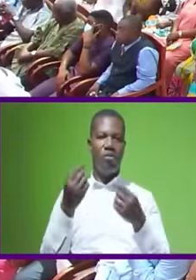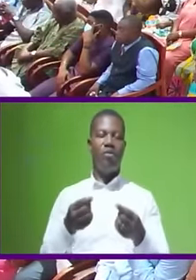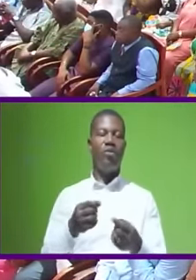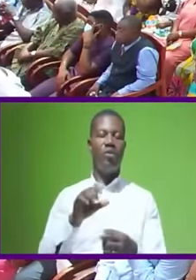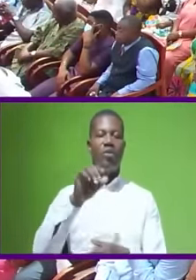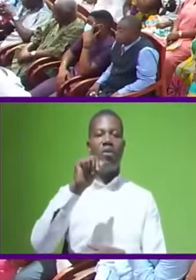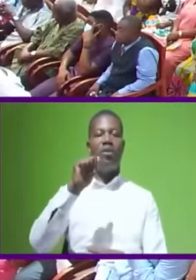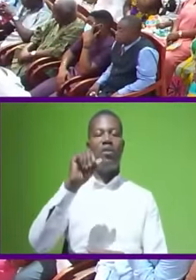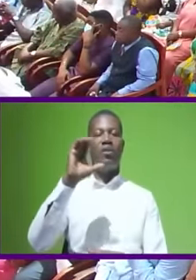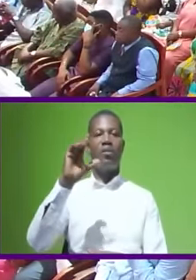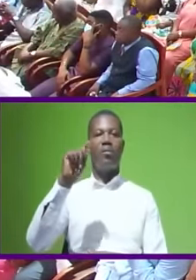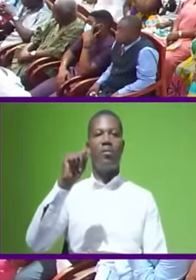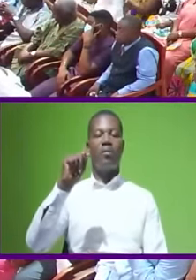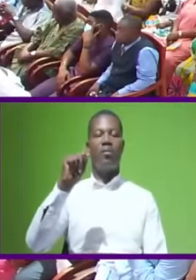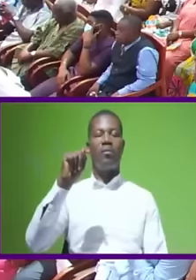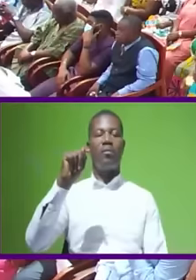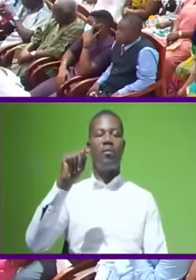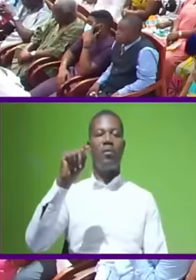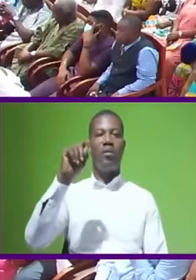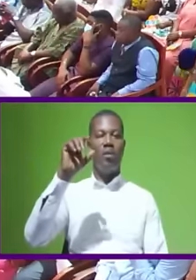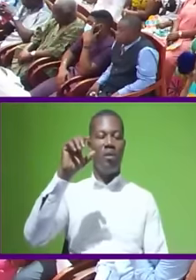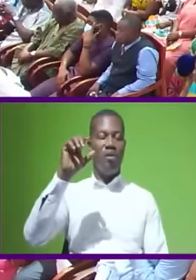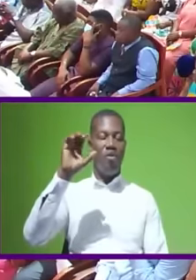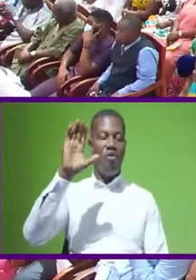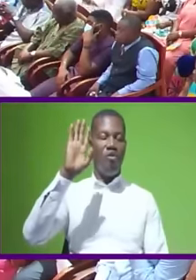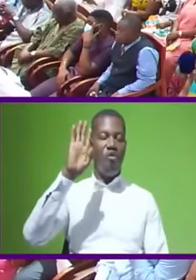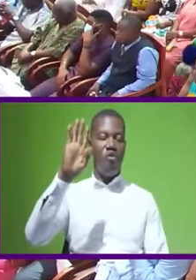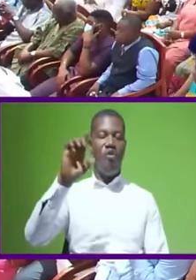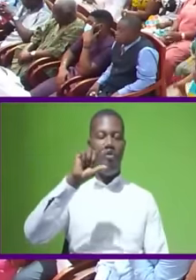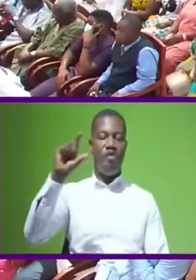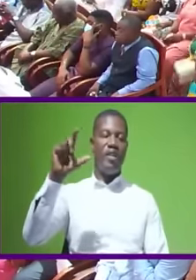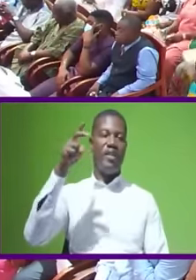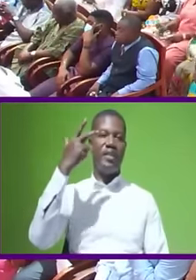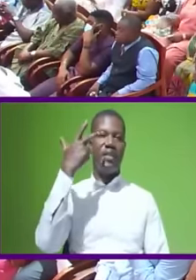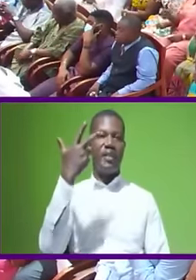chapter 4, Yenshem 3, verses 32.